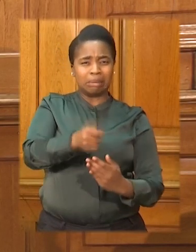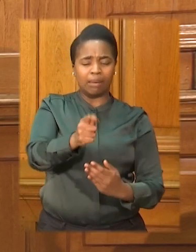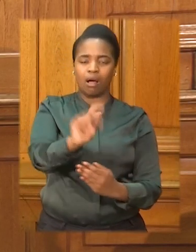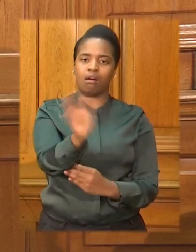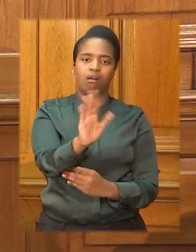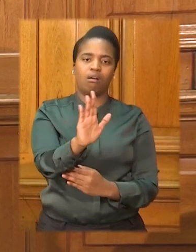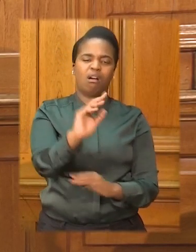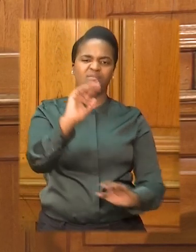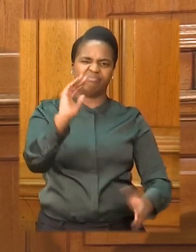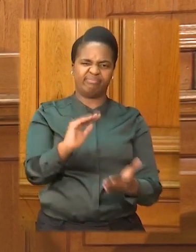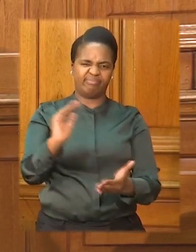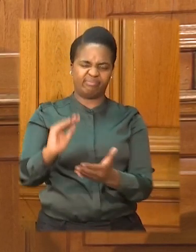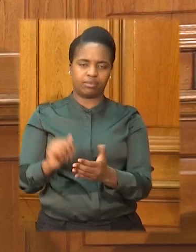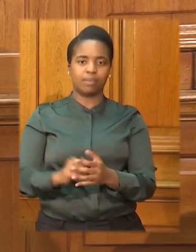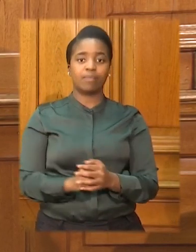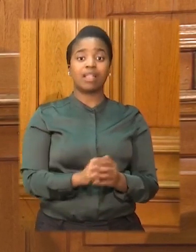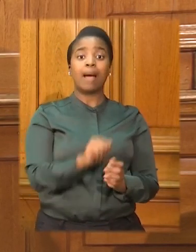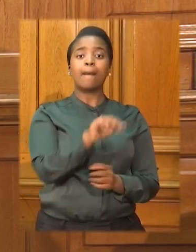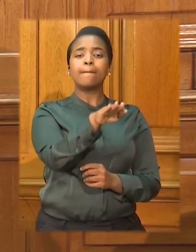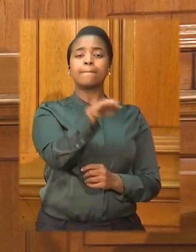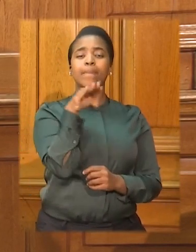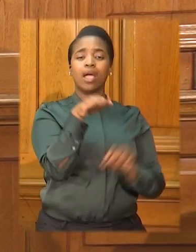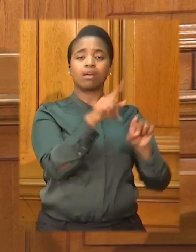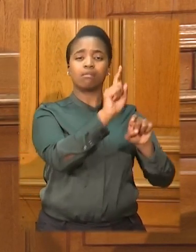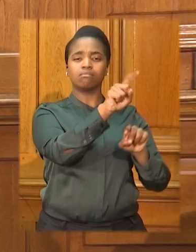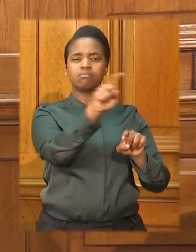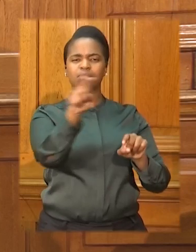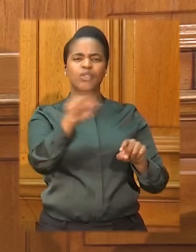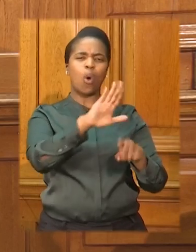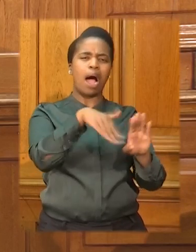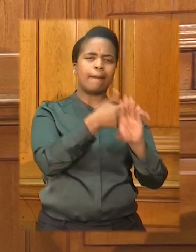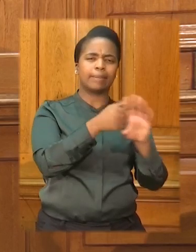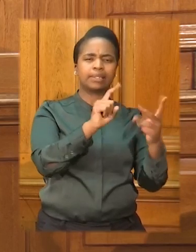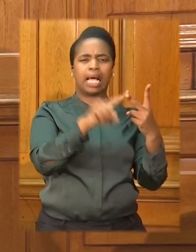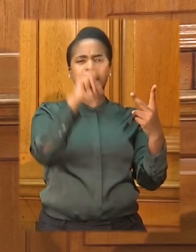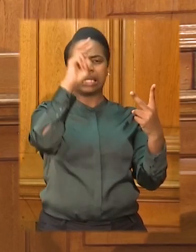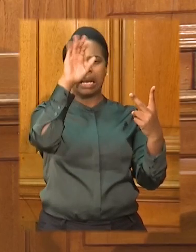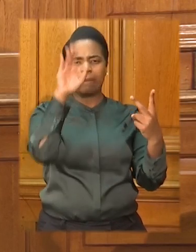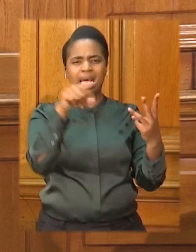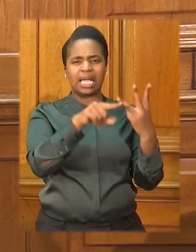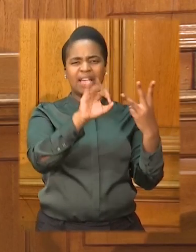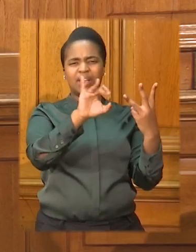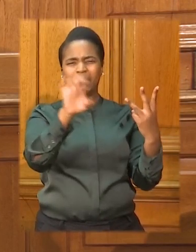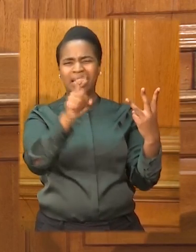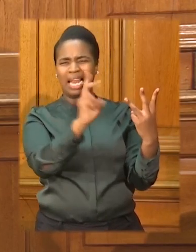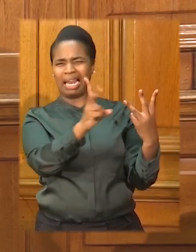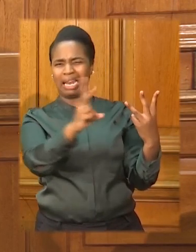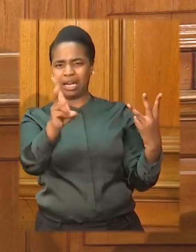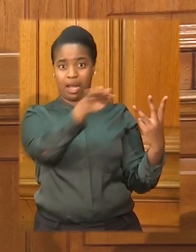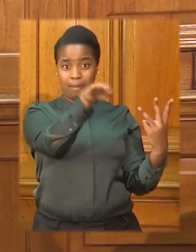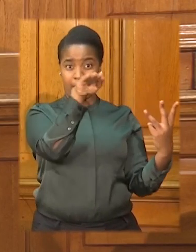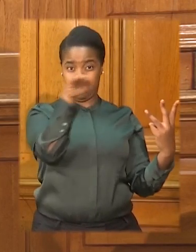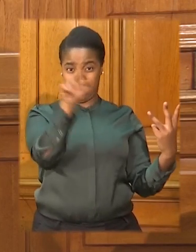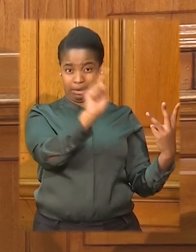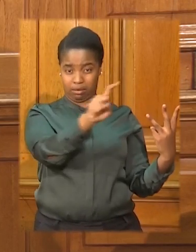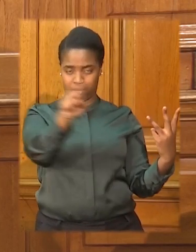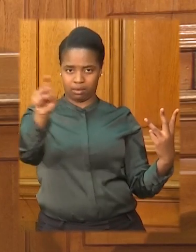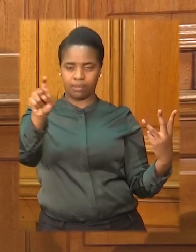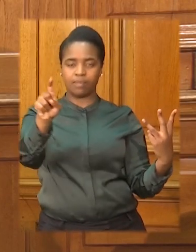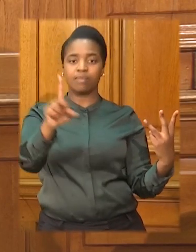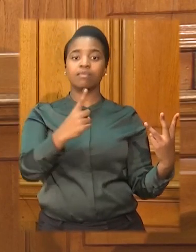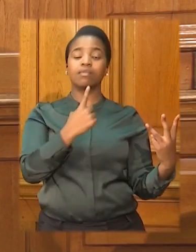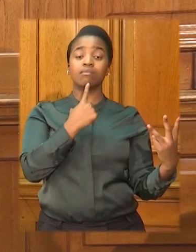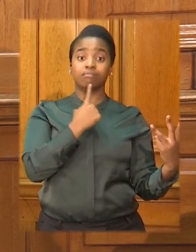Several commercial banks and insurance companies have also assisted the economic relief effort by, among